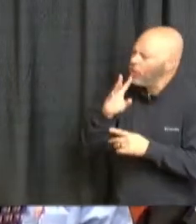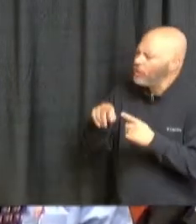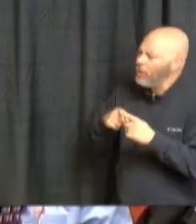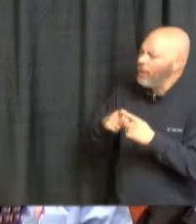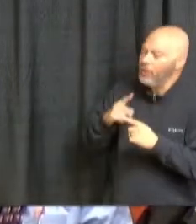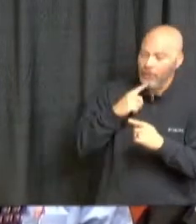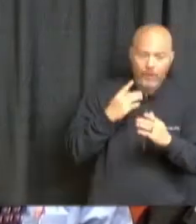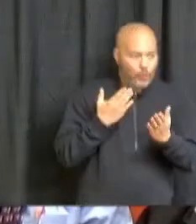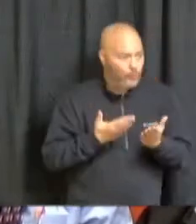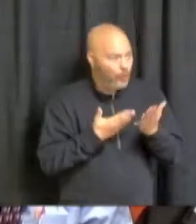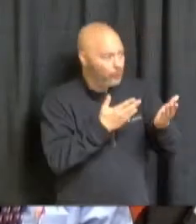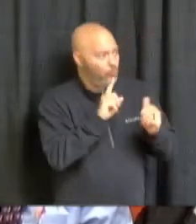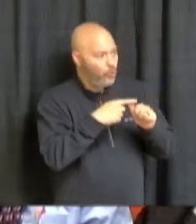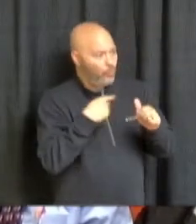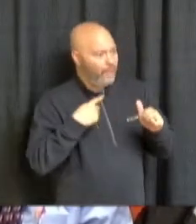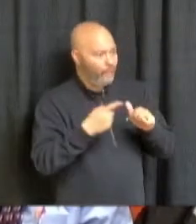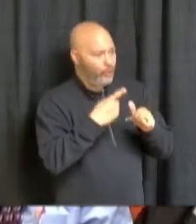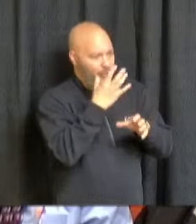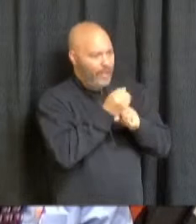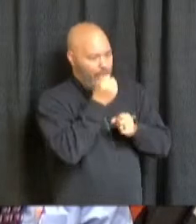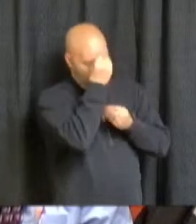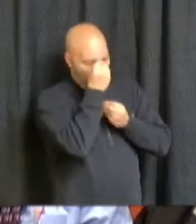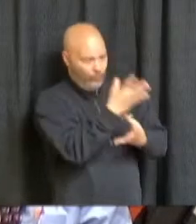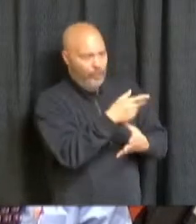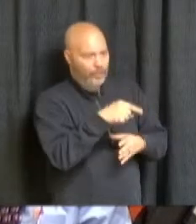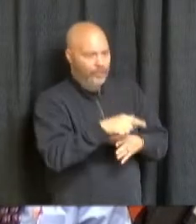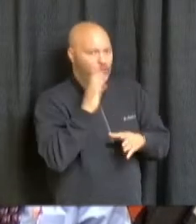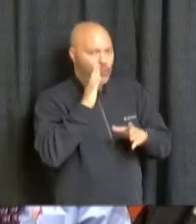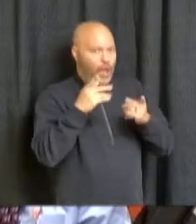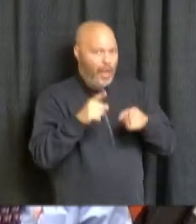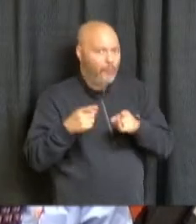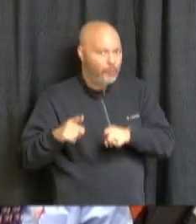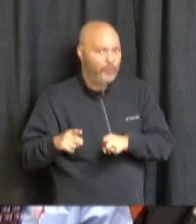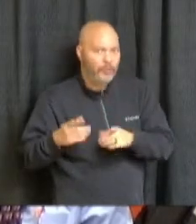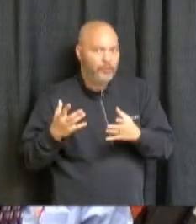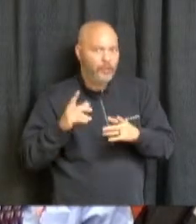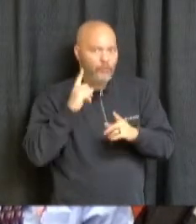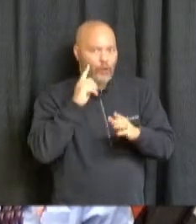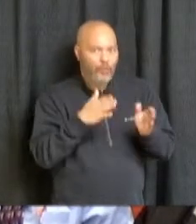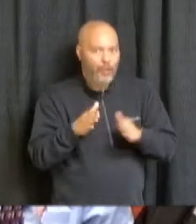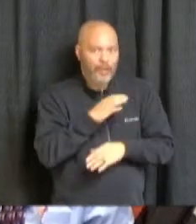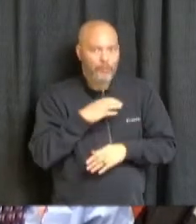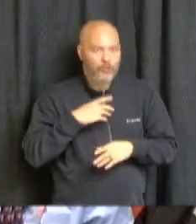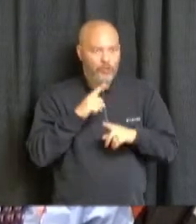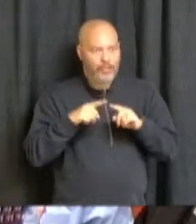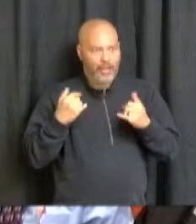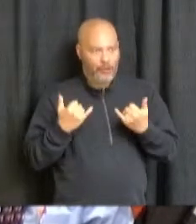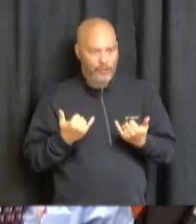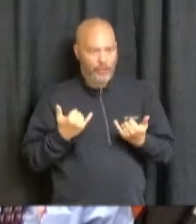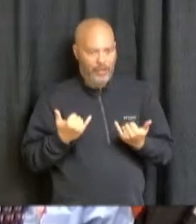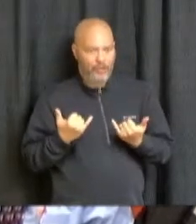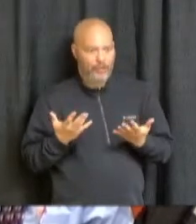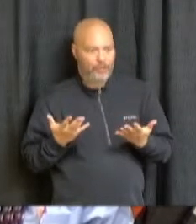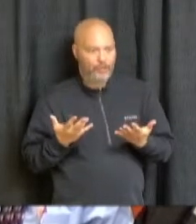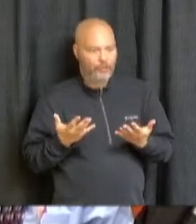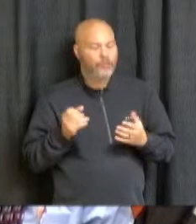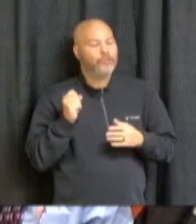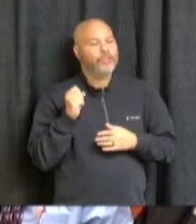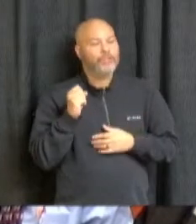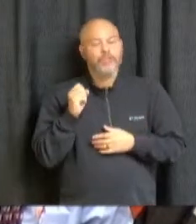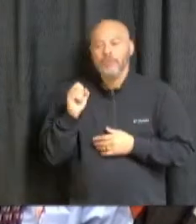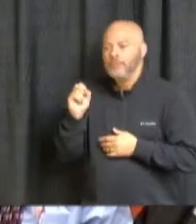the proposal, when we first got notification Okay. that this was going to be taking place for the Planning Commission and now here,